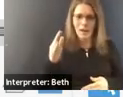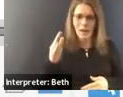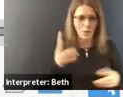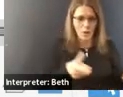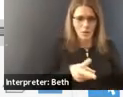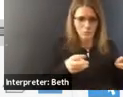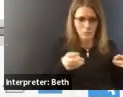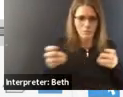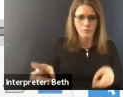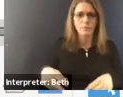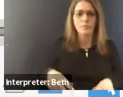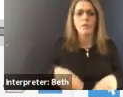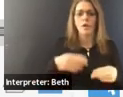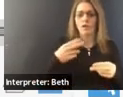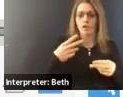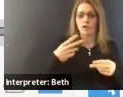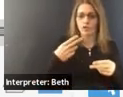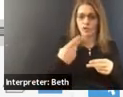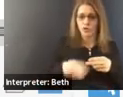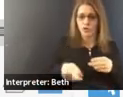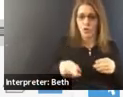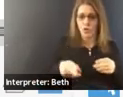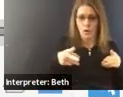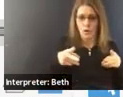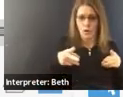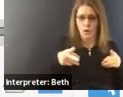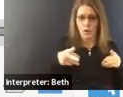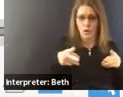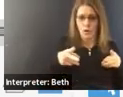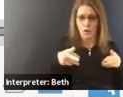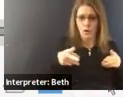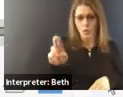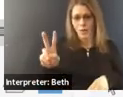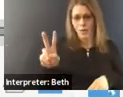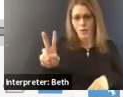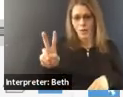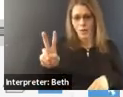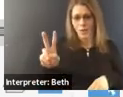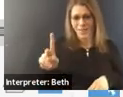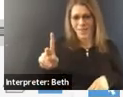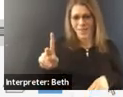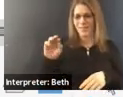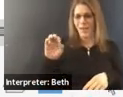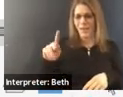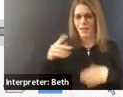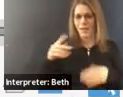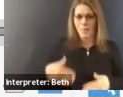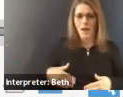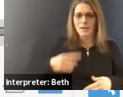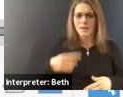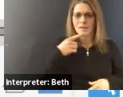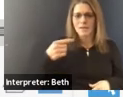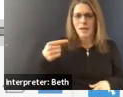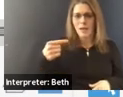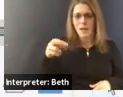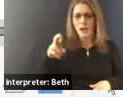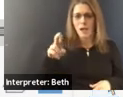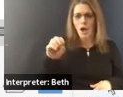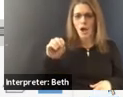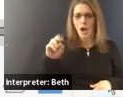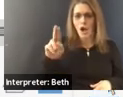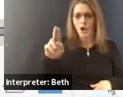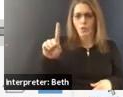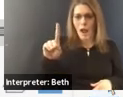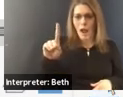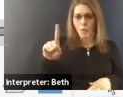to right click on my tank body and say ground. And now I can't move this one. This one's